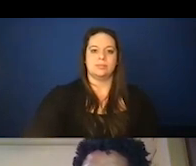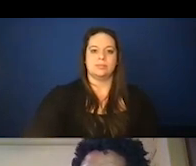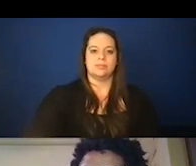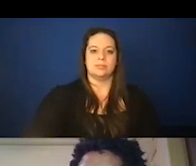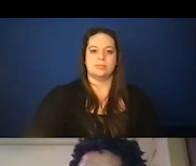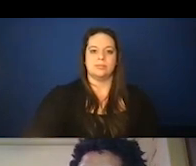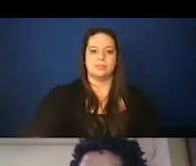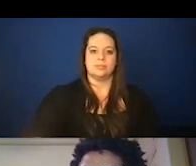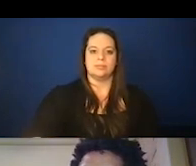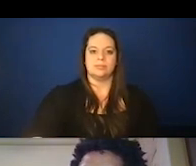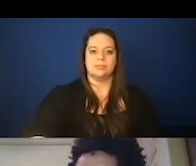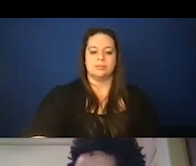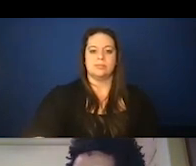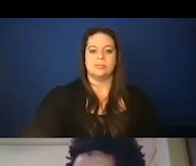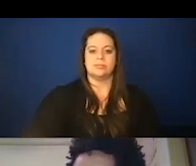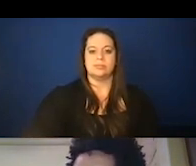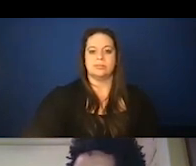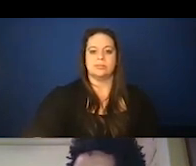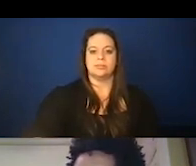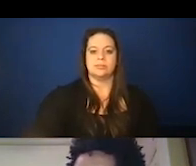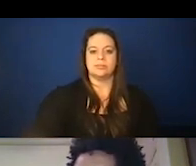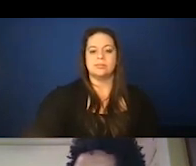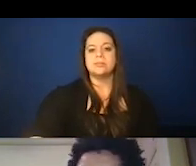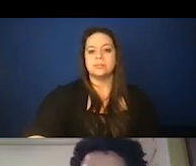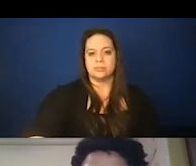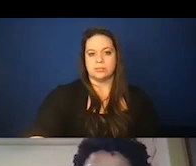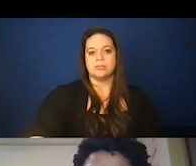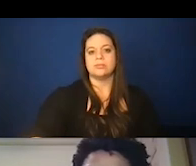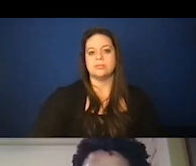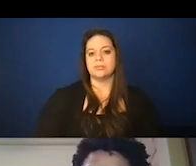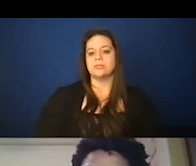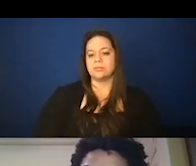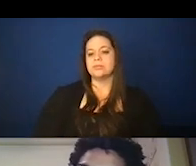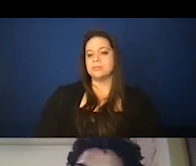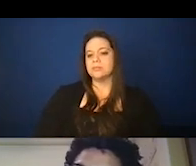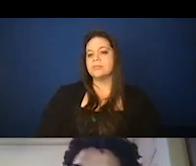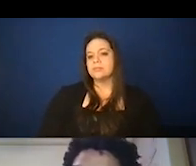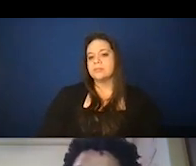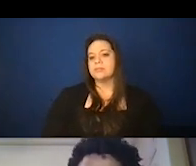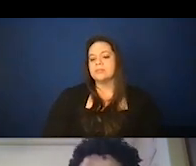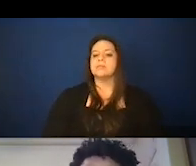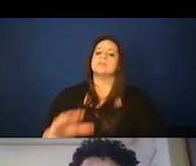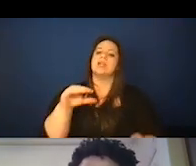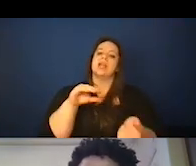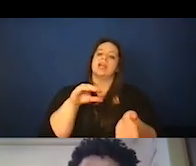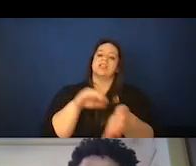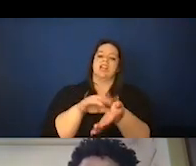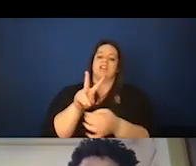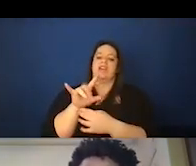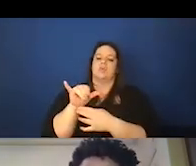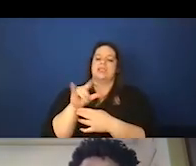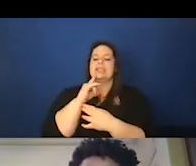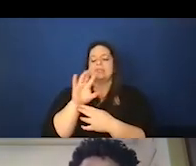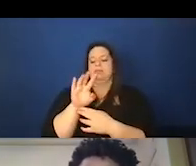think, if a lot of things, no, but some things you may want to consider. I mean, if